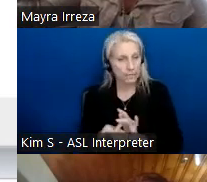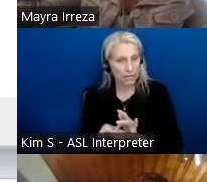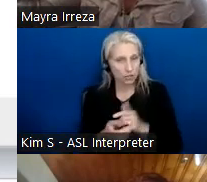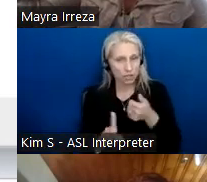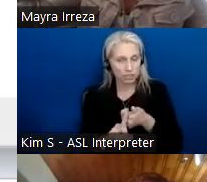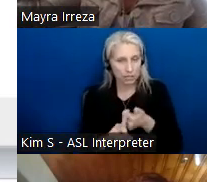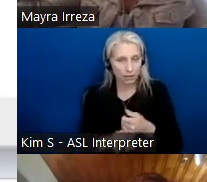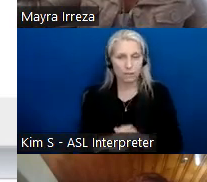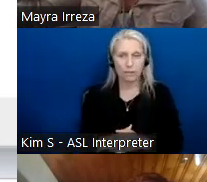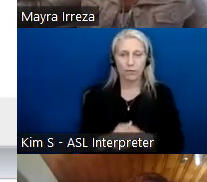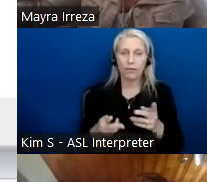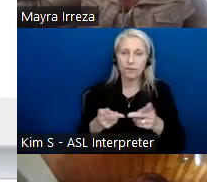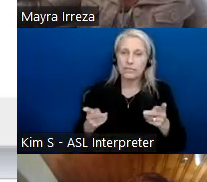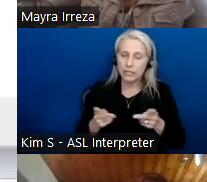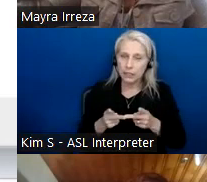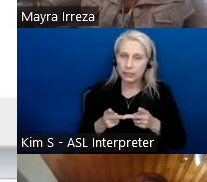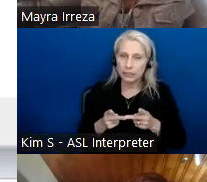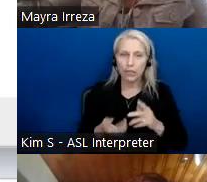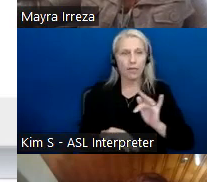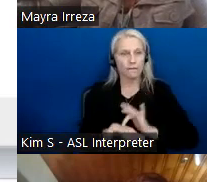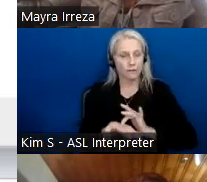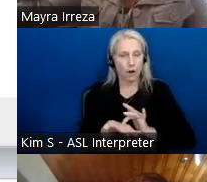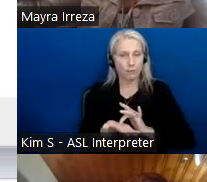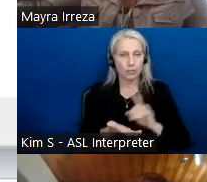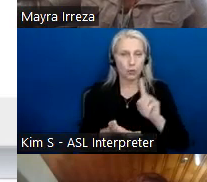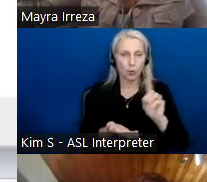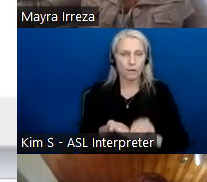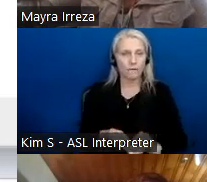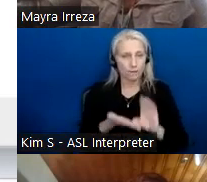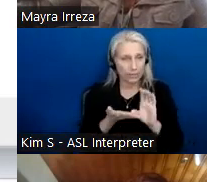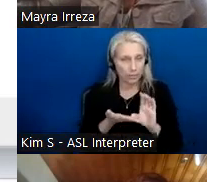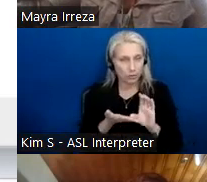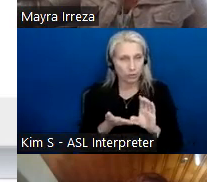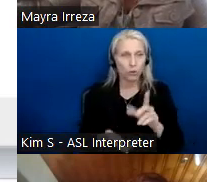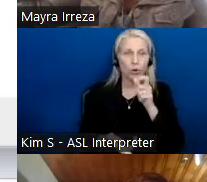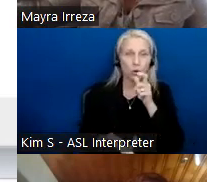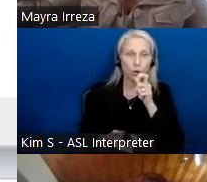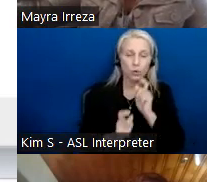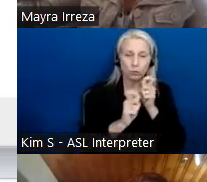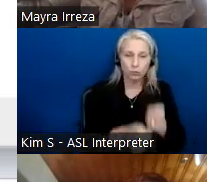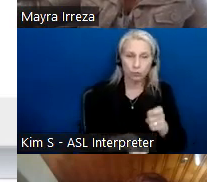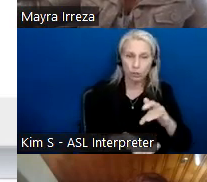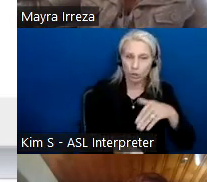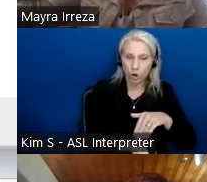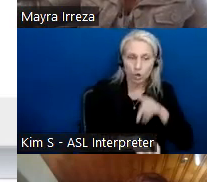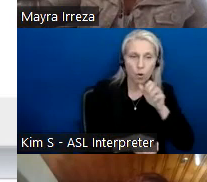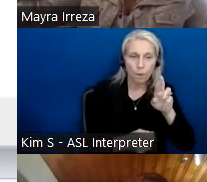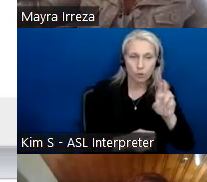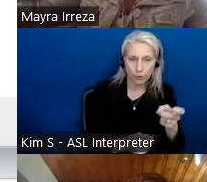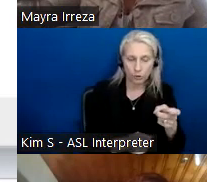the facility and the pharmacy where it was filled at, who it was prescribed by,